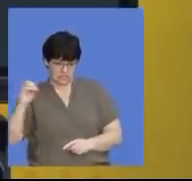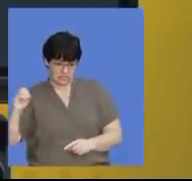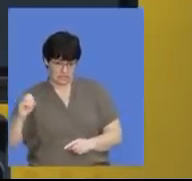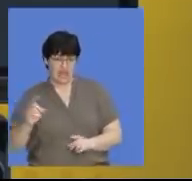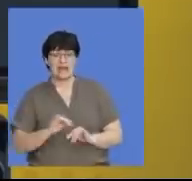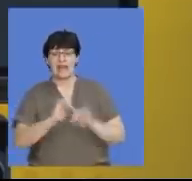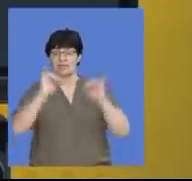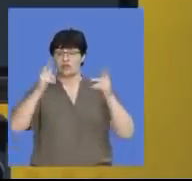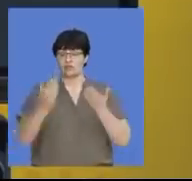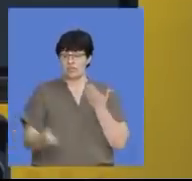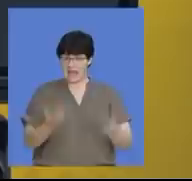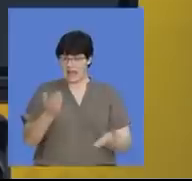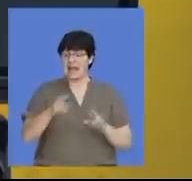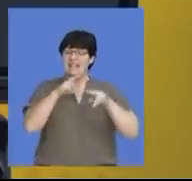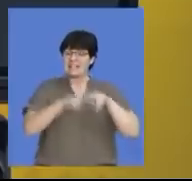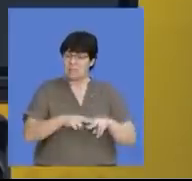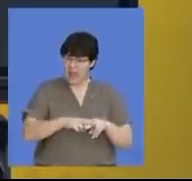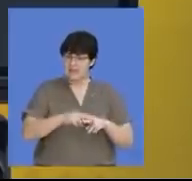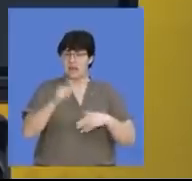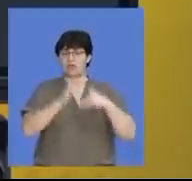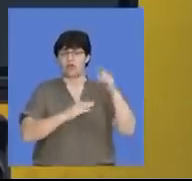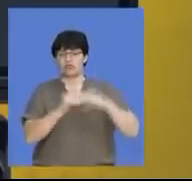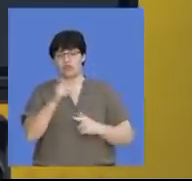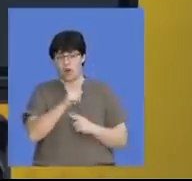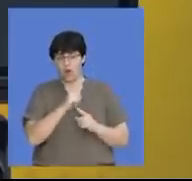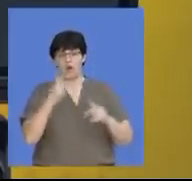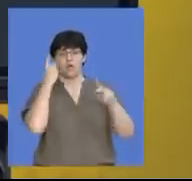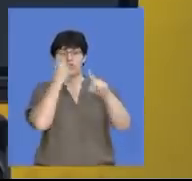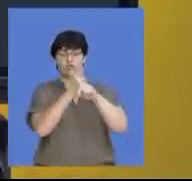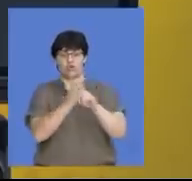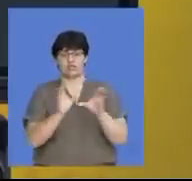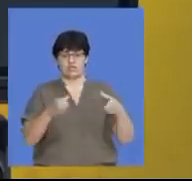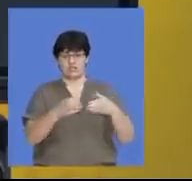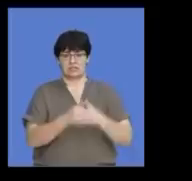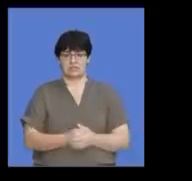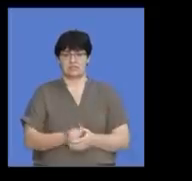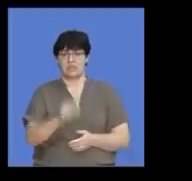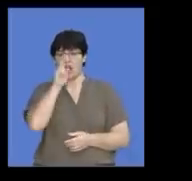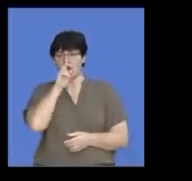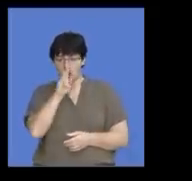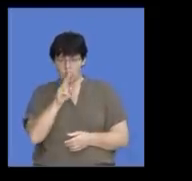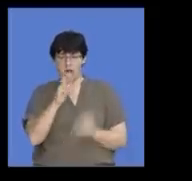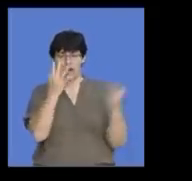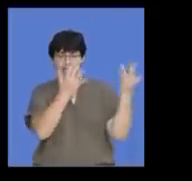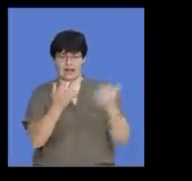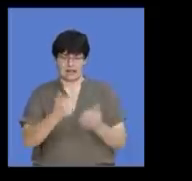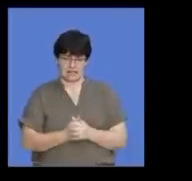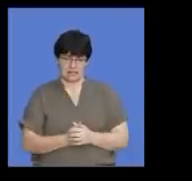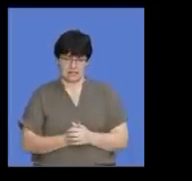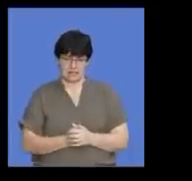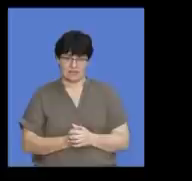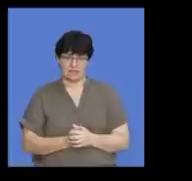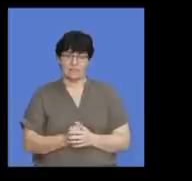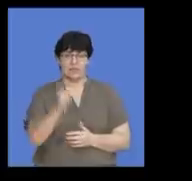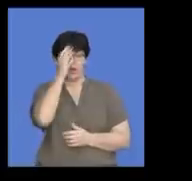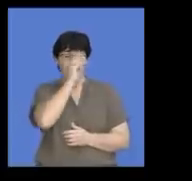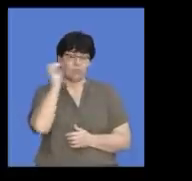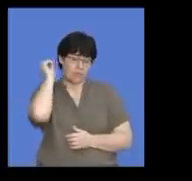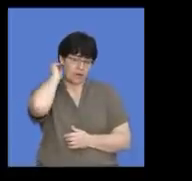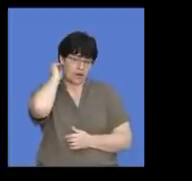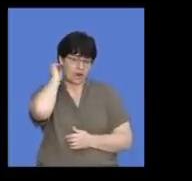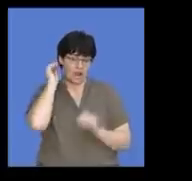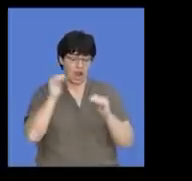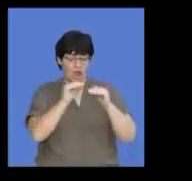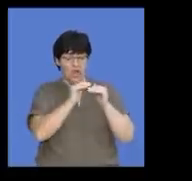scale depending on the construct of your cross-section. Let's look at this calculation in detail. Remember that